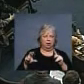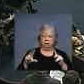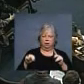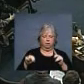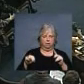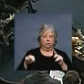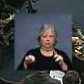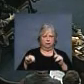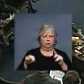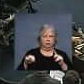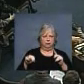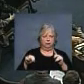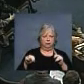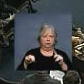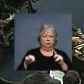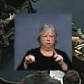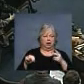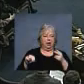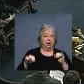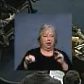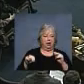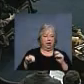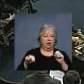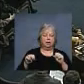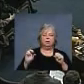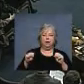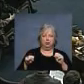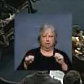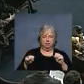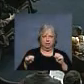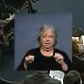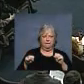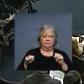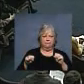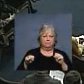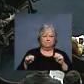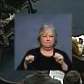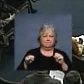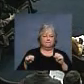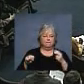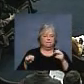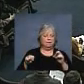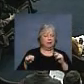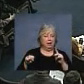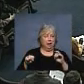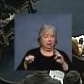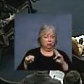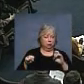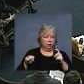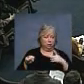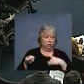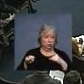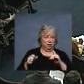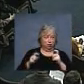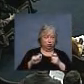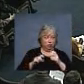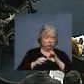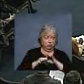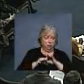No. Vice Mayor Hines. Yes. Mayor? Director Hendricks, would you like to change your vote?